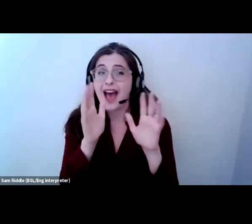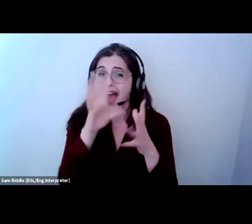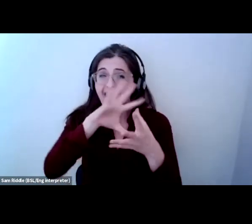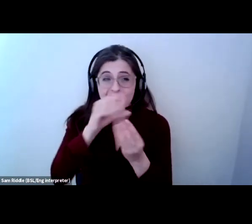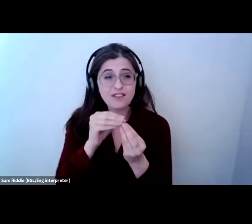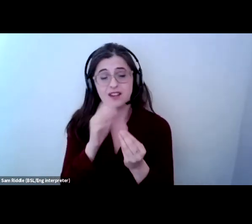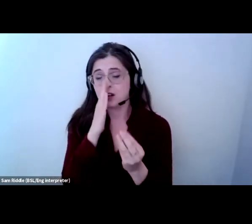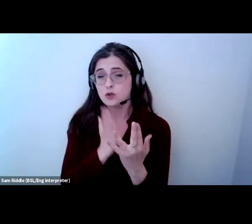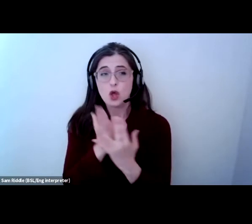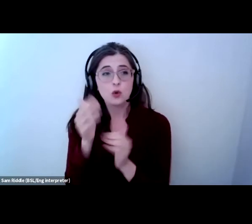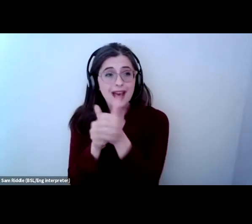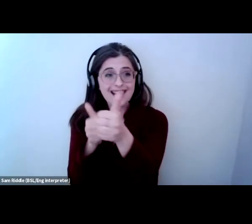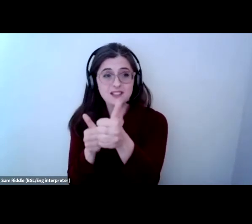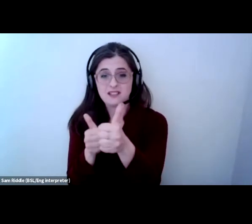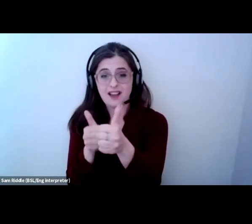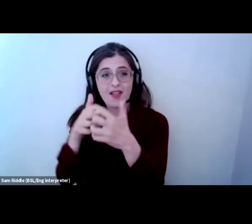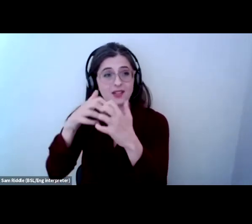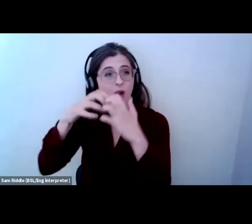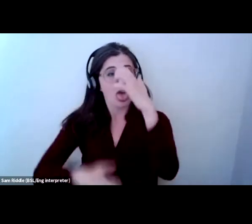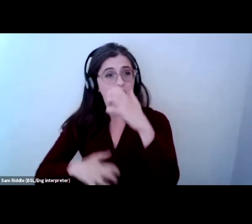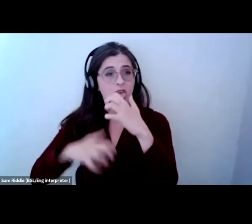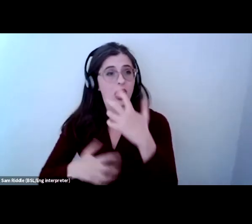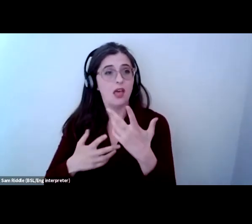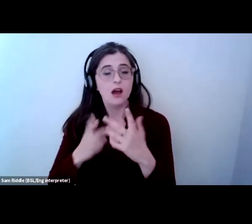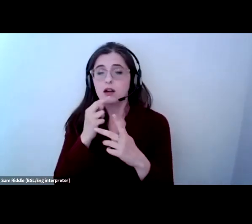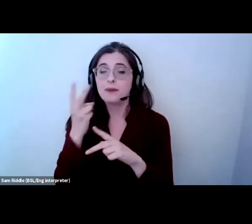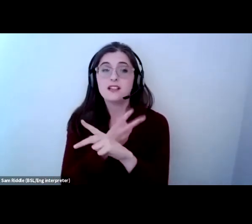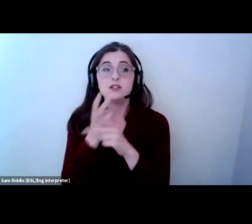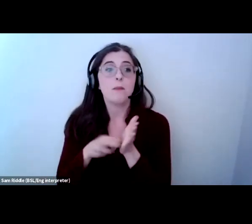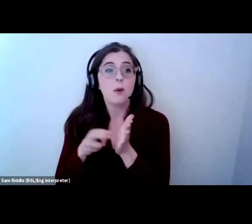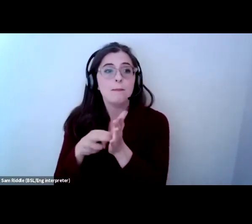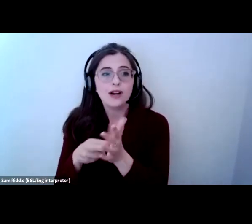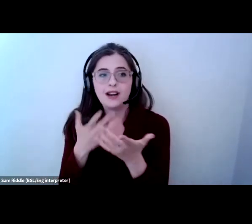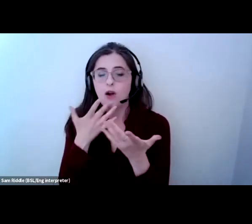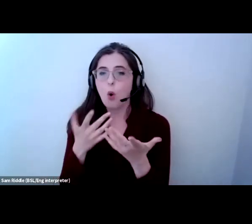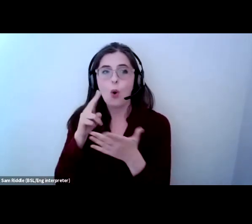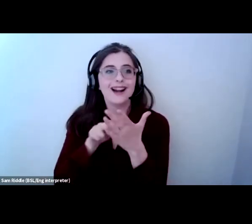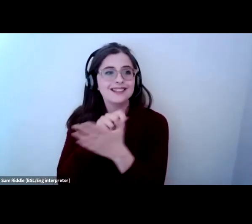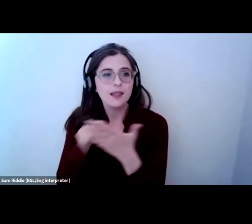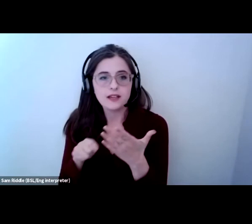bookings, cancellations. Deaf people don't know if there's an interpreter booked. It's not an efficient system.